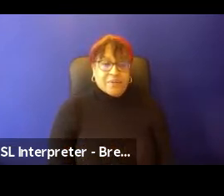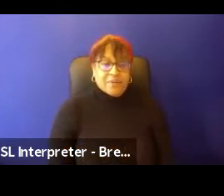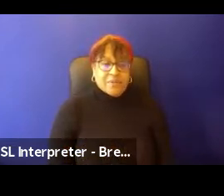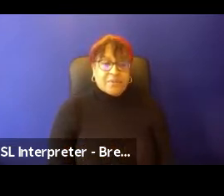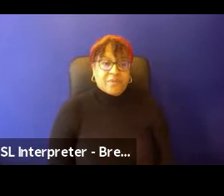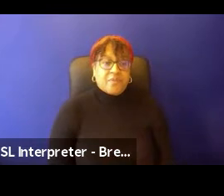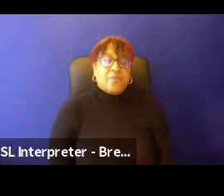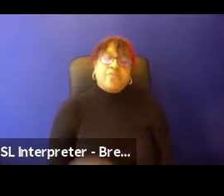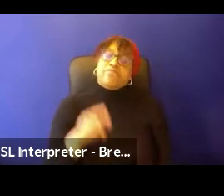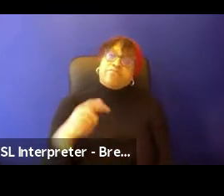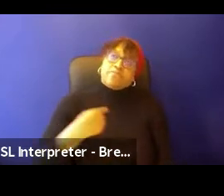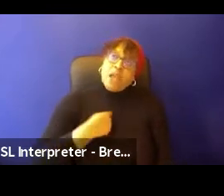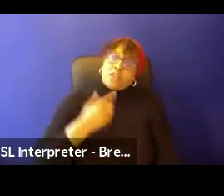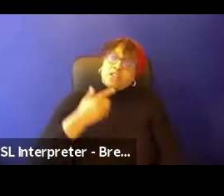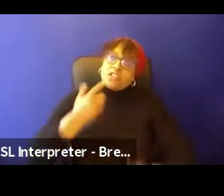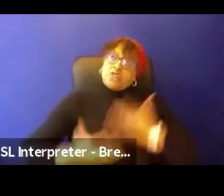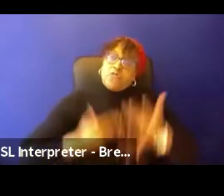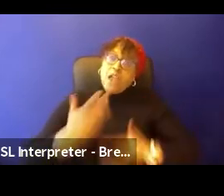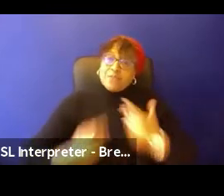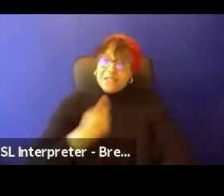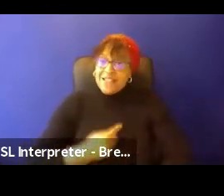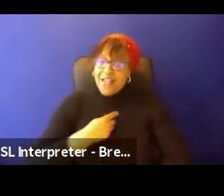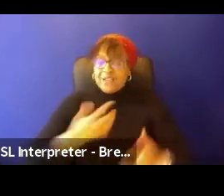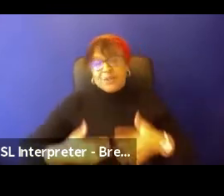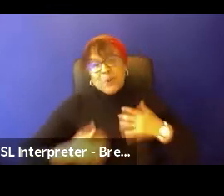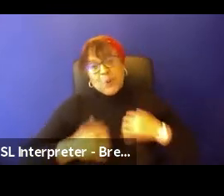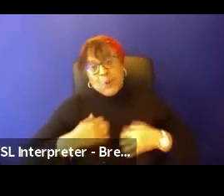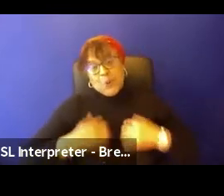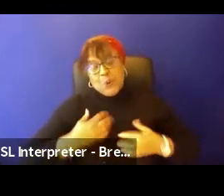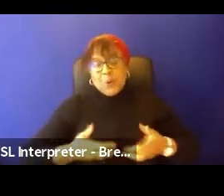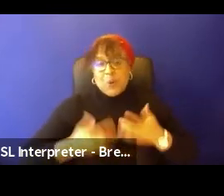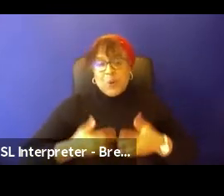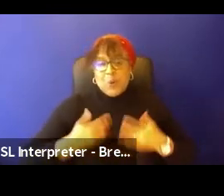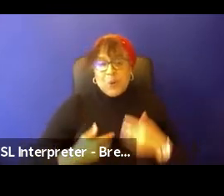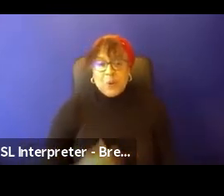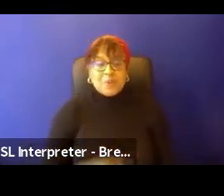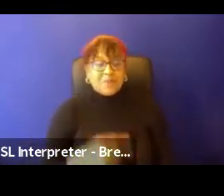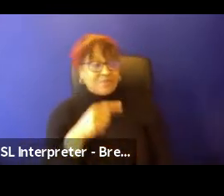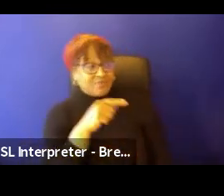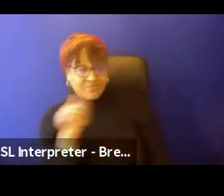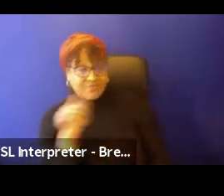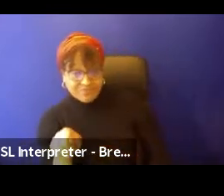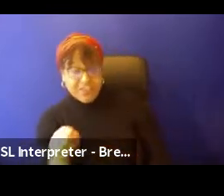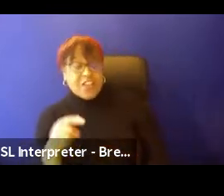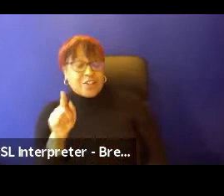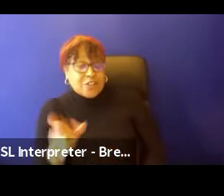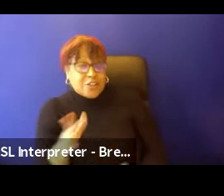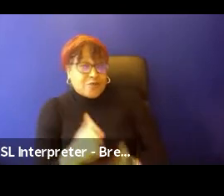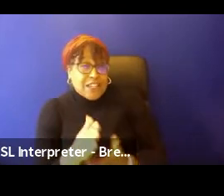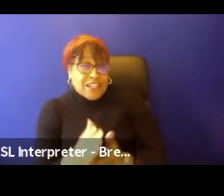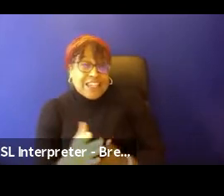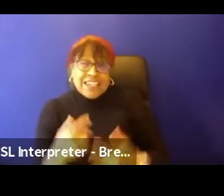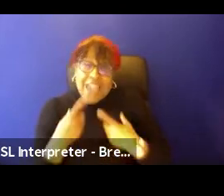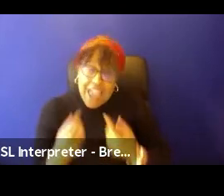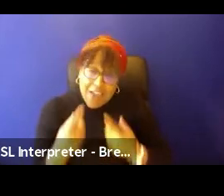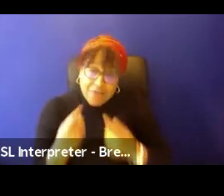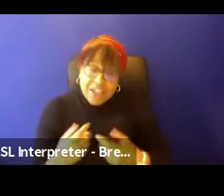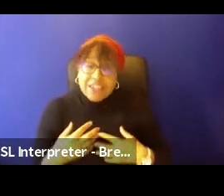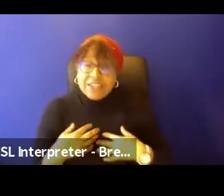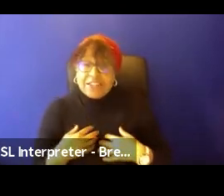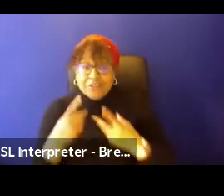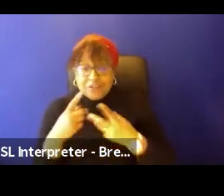I would describe myself as bubbly. She's really caring and she's really chatty. I love dancing. Dancing's my